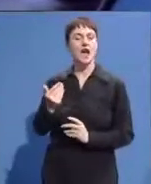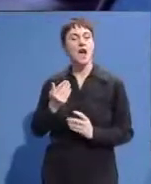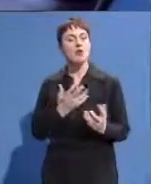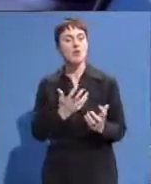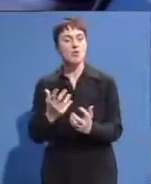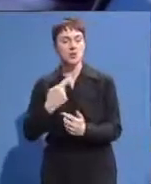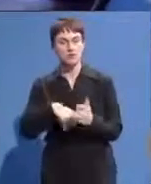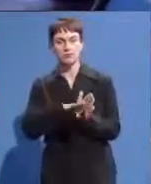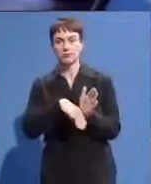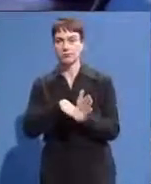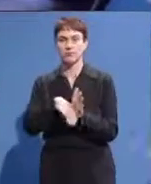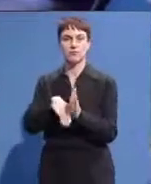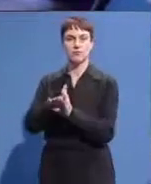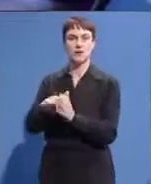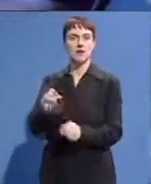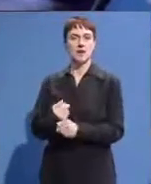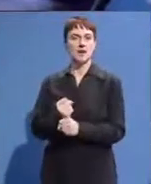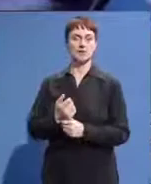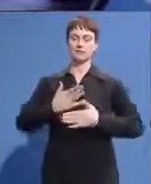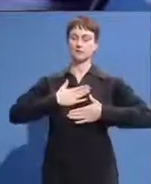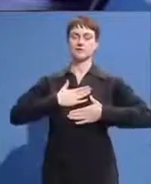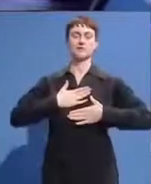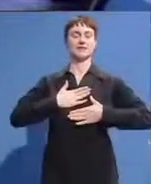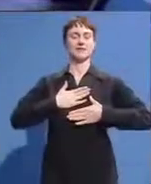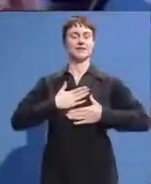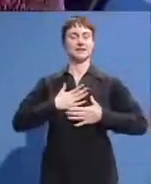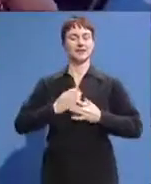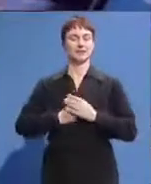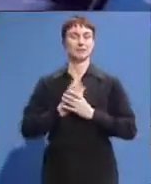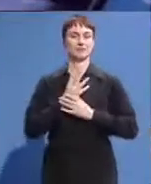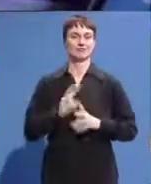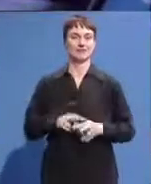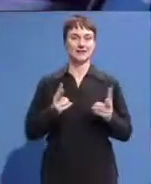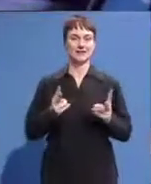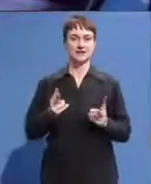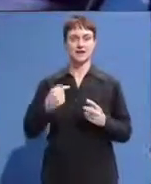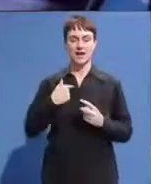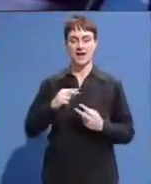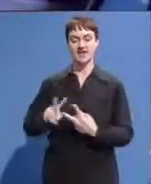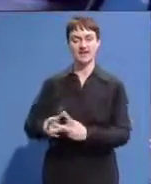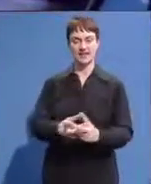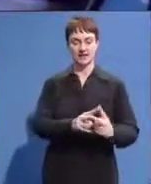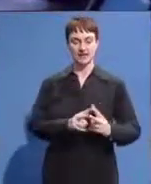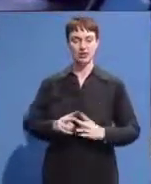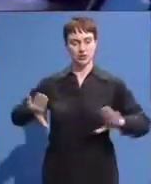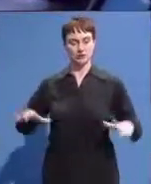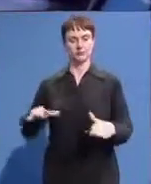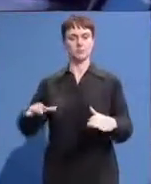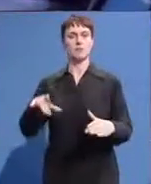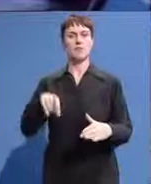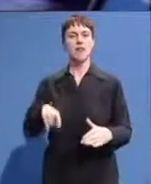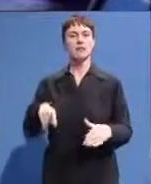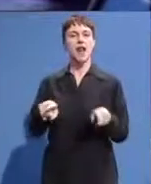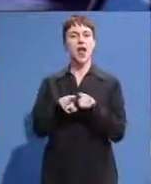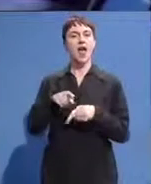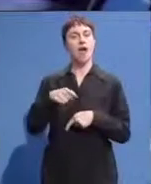they can dress our hearts differently. Let us move earth, ensemble our villages so that our tears can become raindrops for